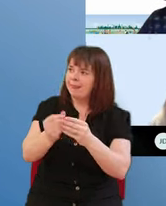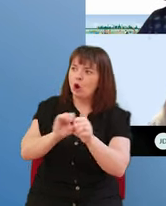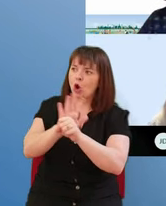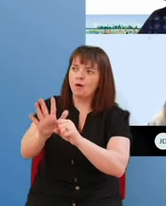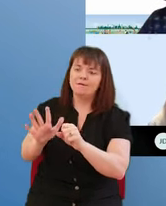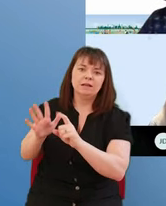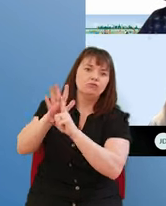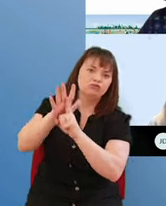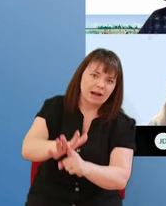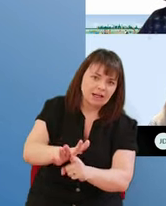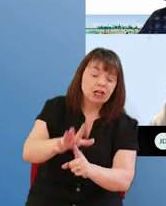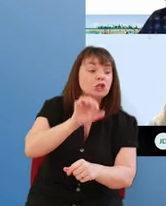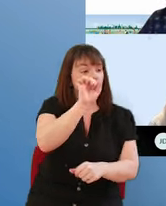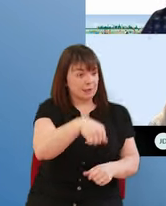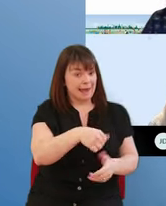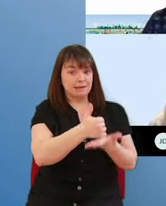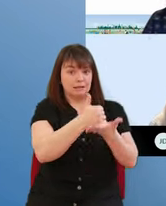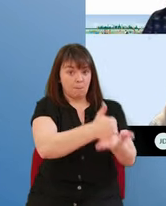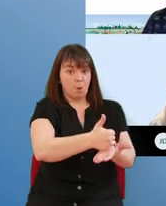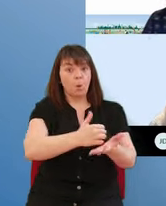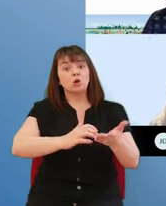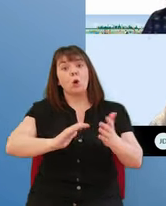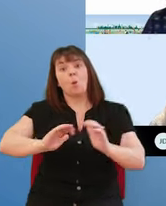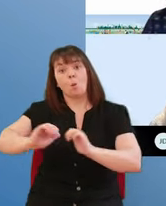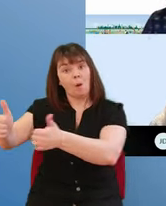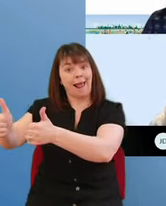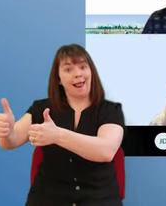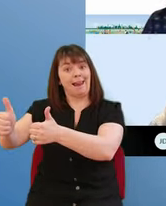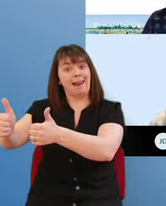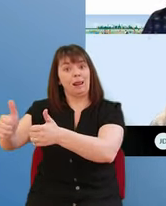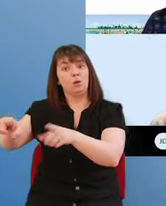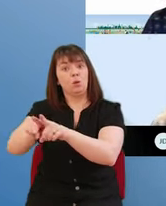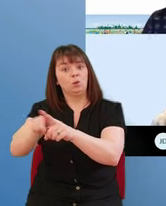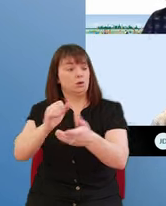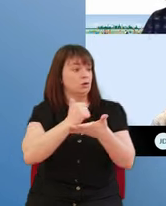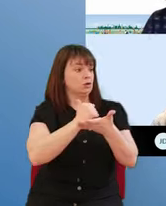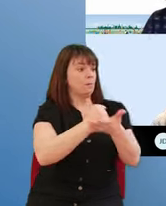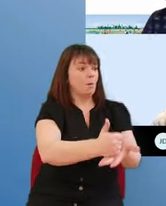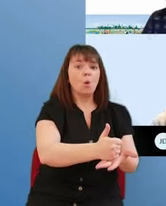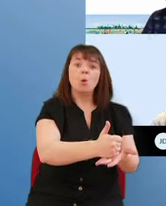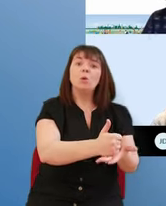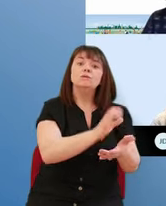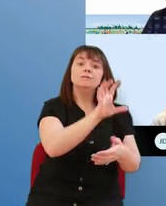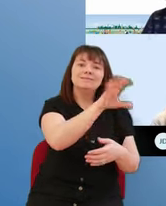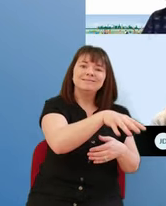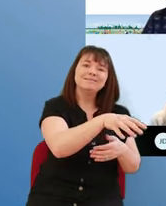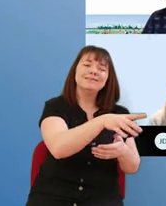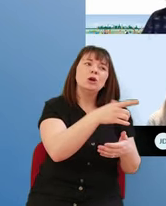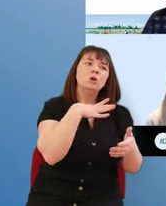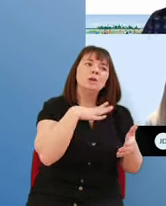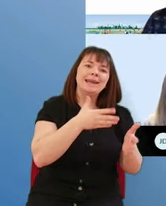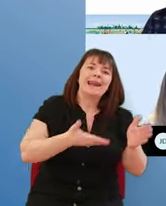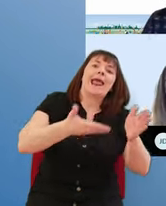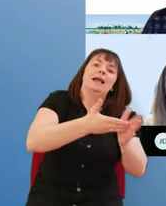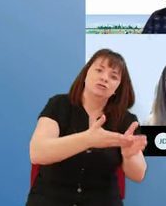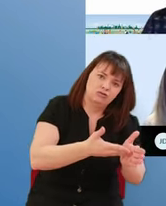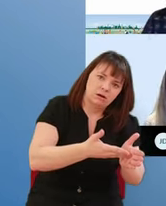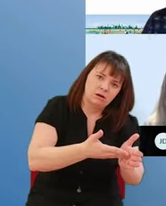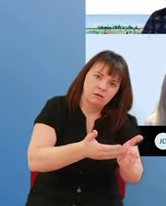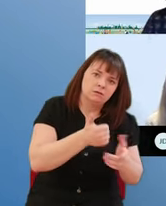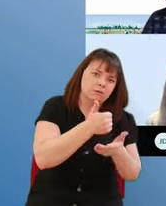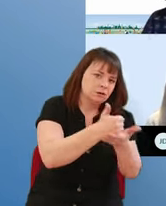support. And we just have a bit of concern around the involvement of CDs. For example, it doesn't really fall within the remit